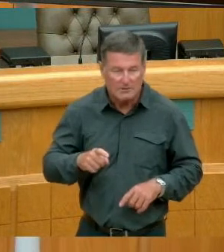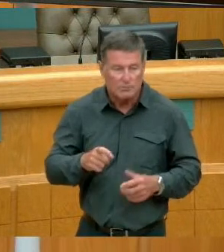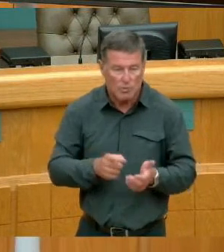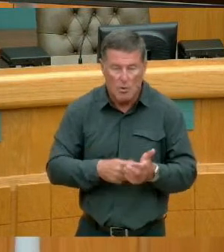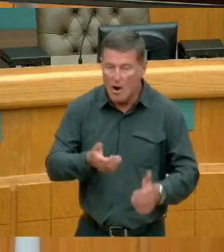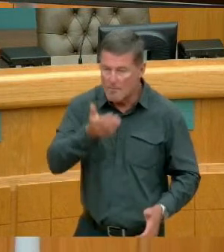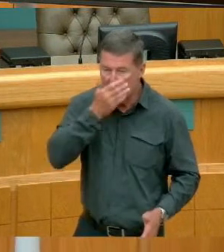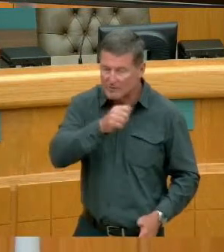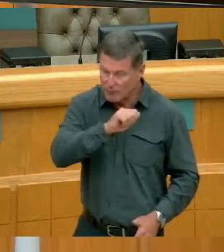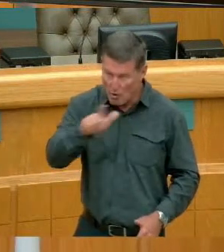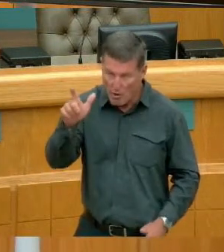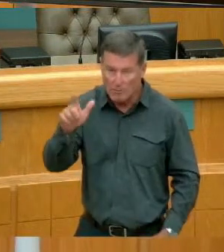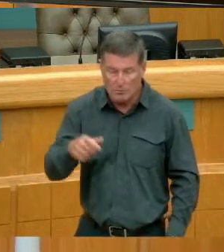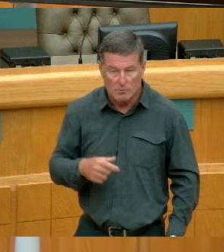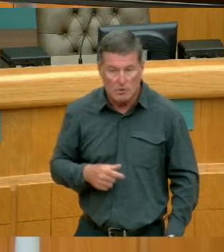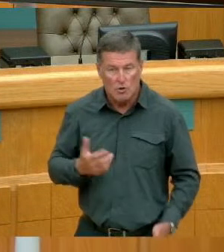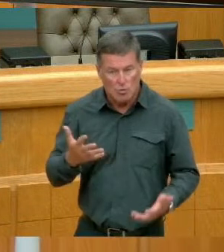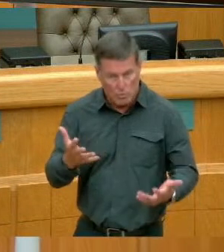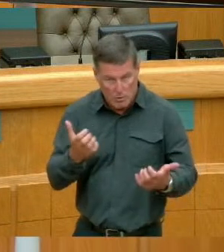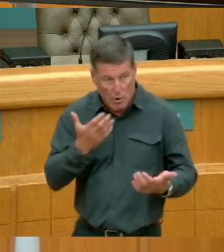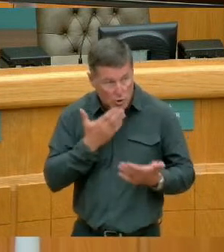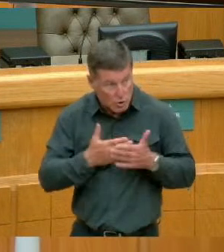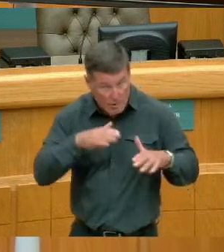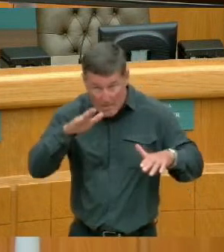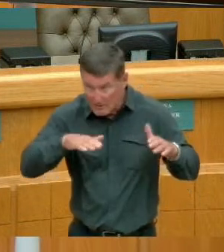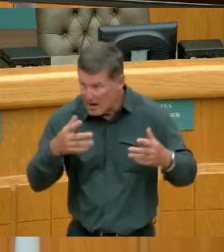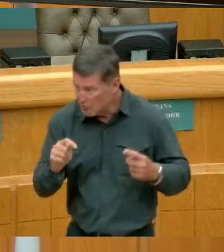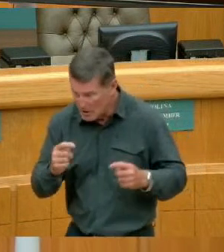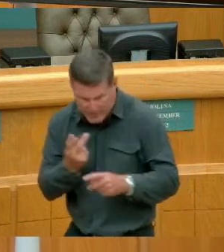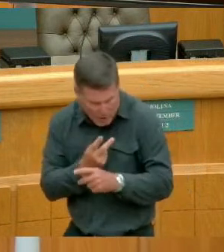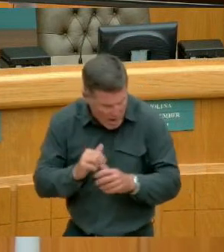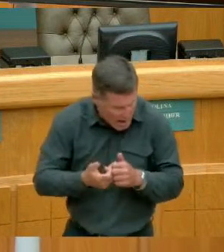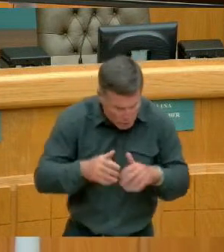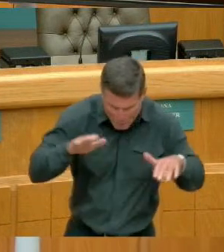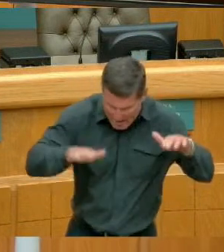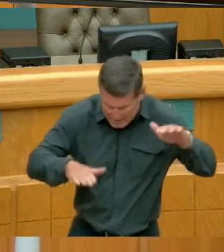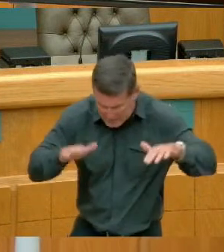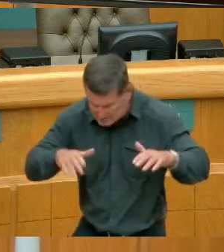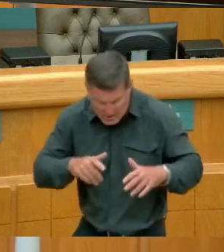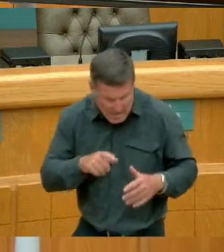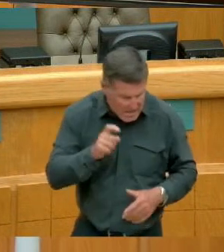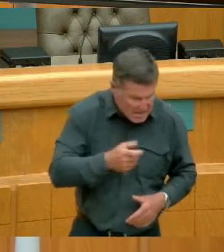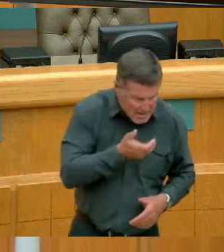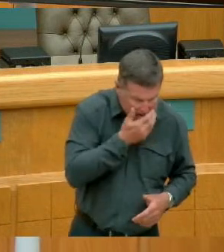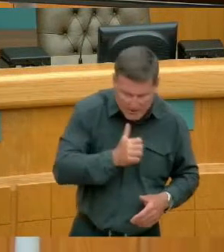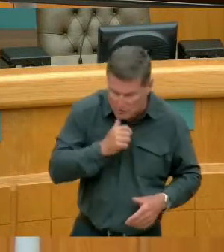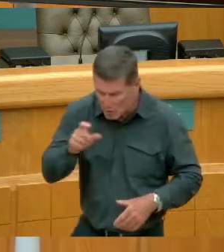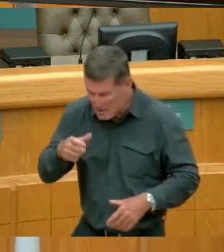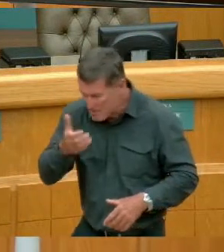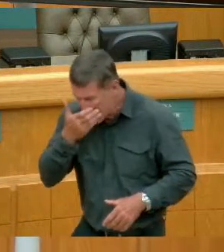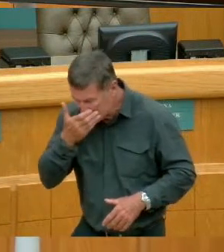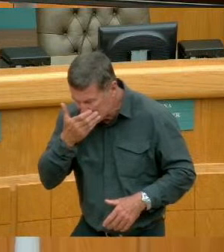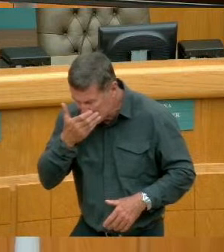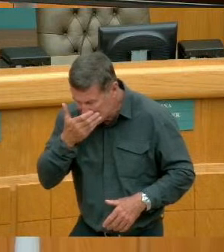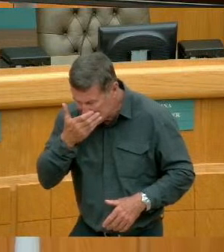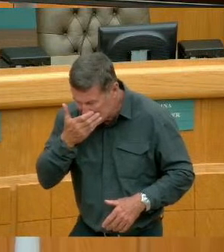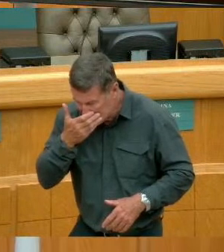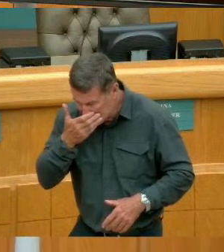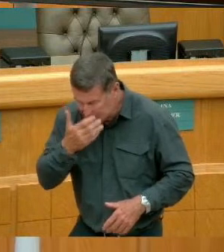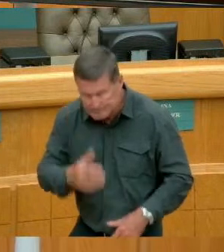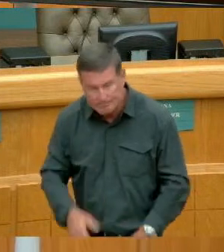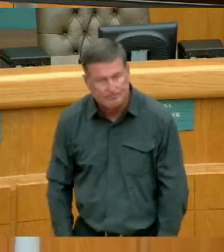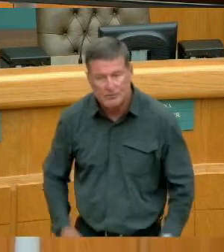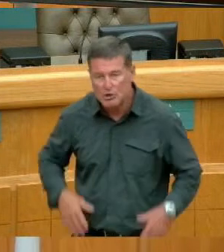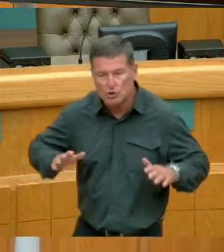could. And God knows how I tried. But it is not possible anymore. And I cannot ignore, nor would